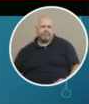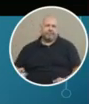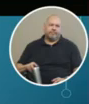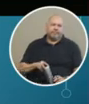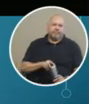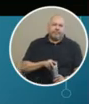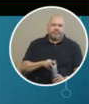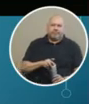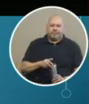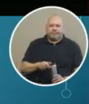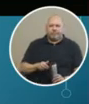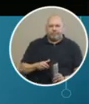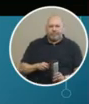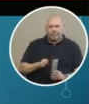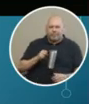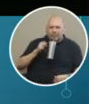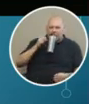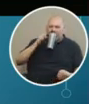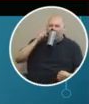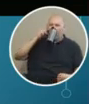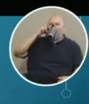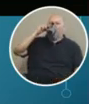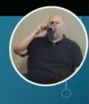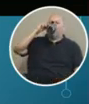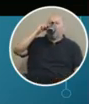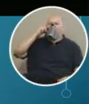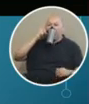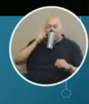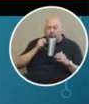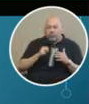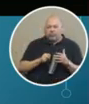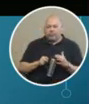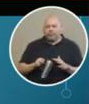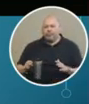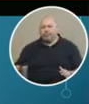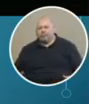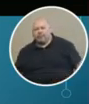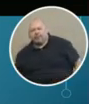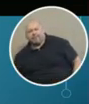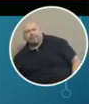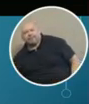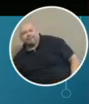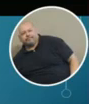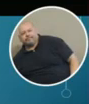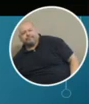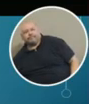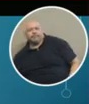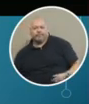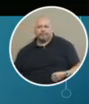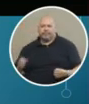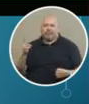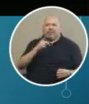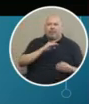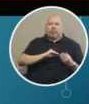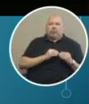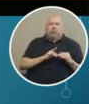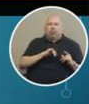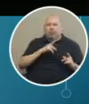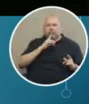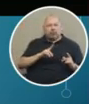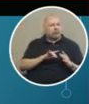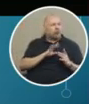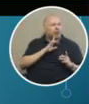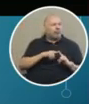So as Carrie's getting a drink of water, what I'll add while he's doing that is back to the numbers in terms of all